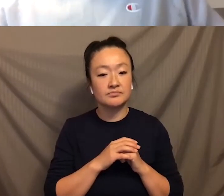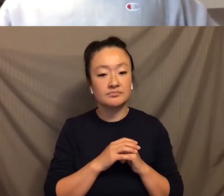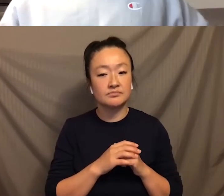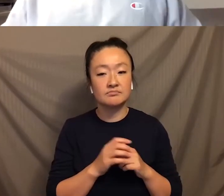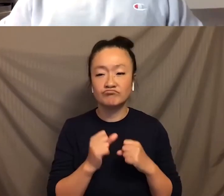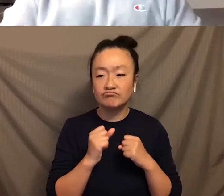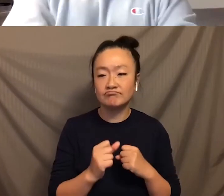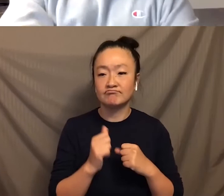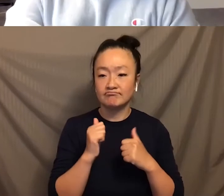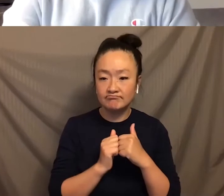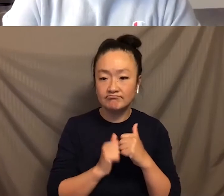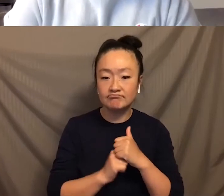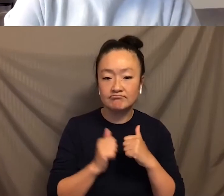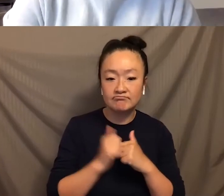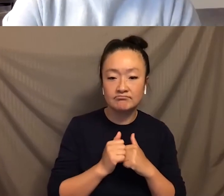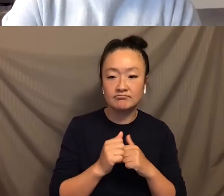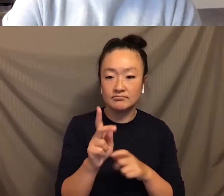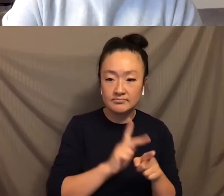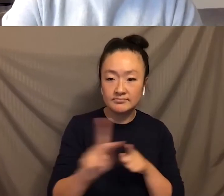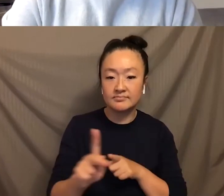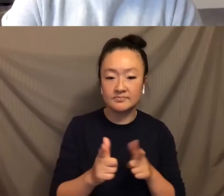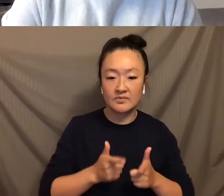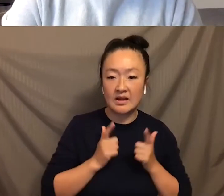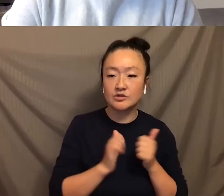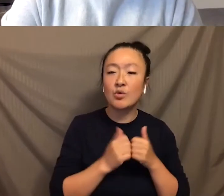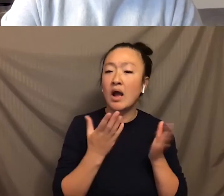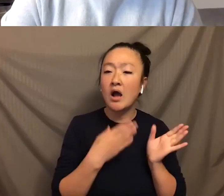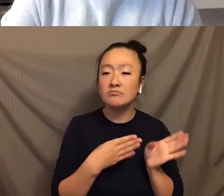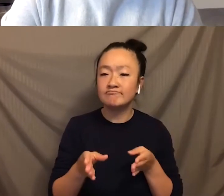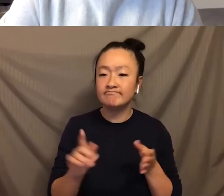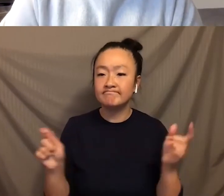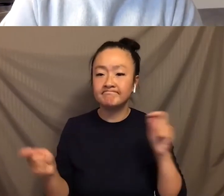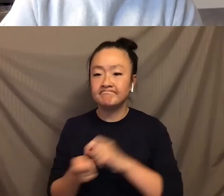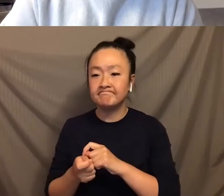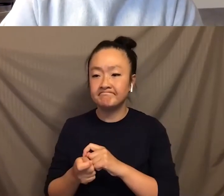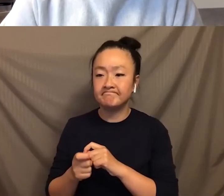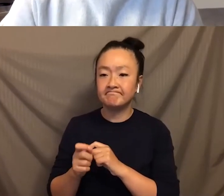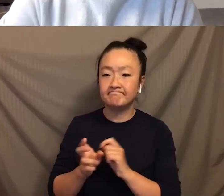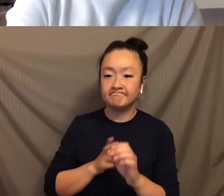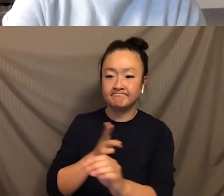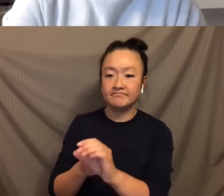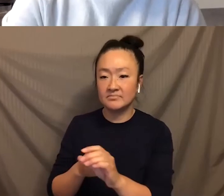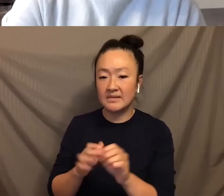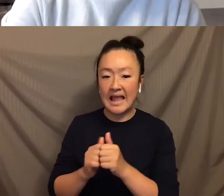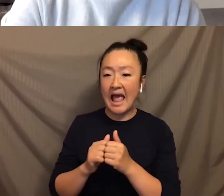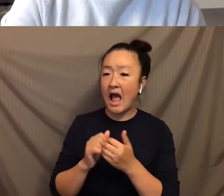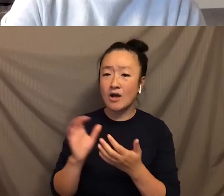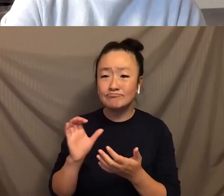professional life? And how do you transition? How do you, actually try to find happiness?